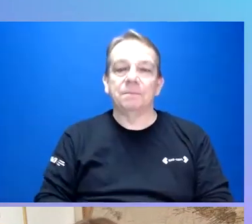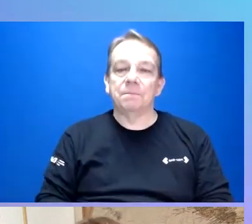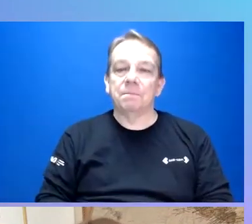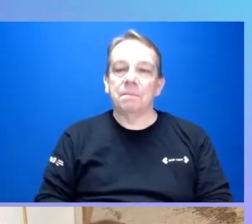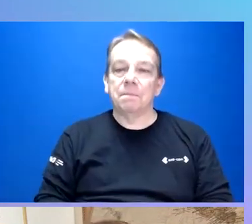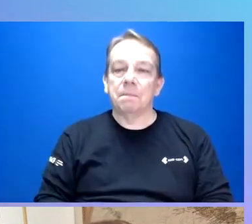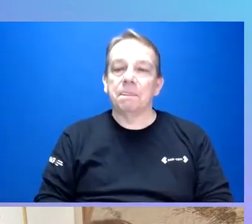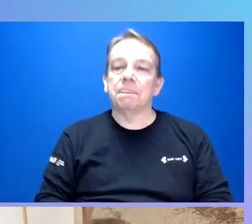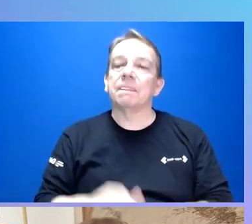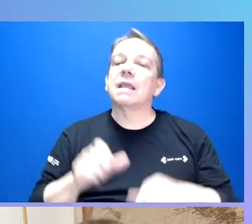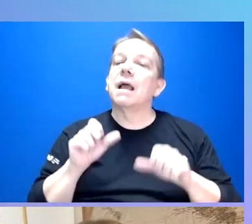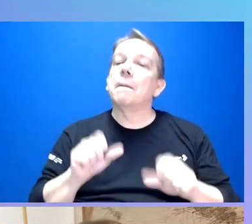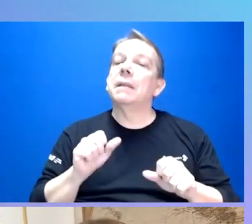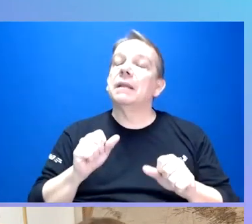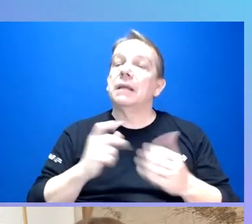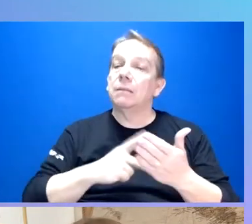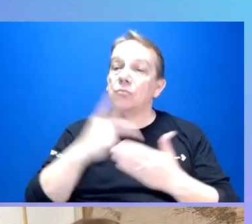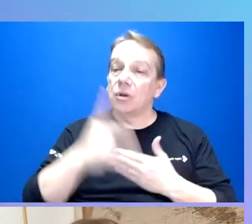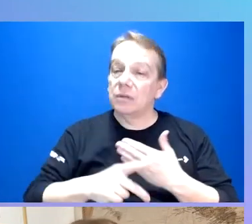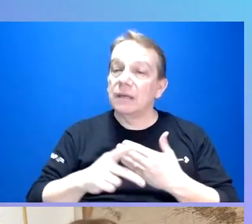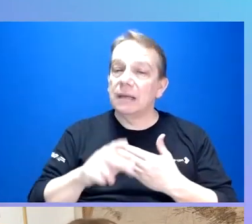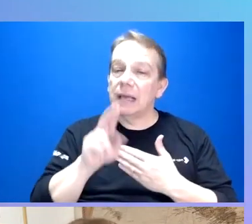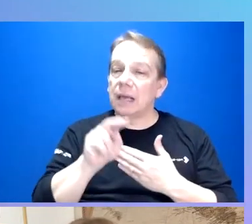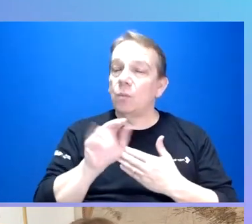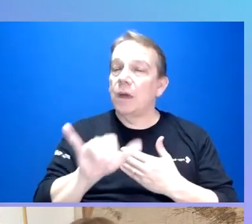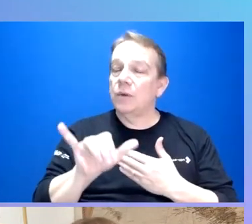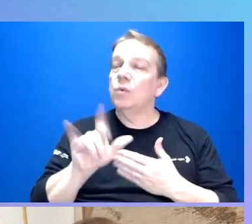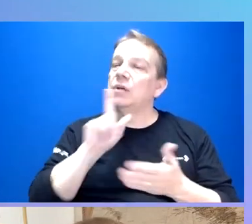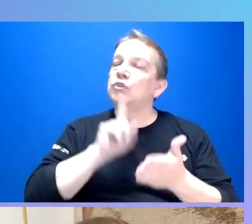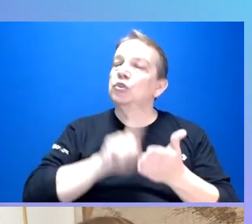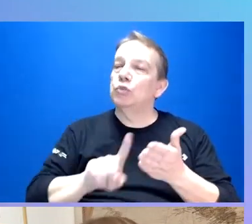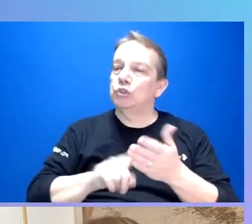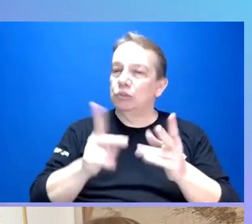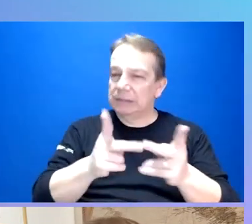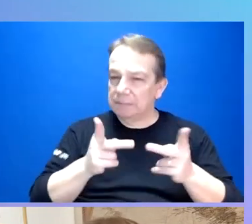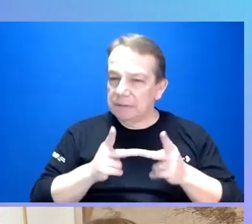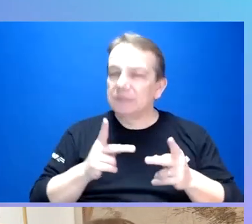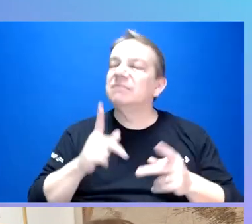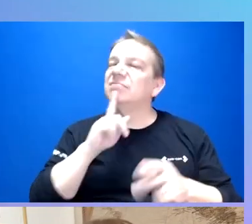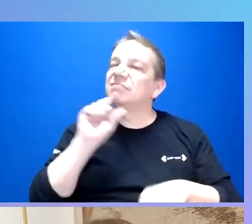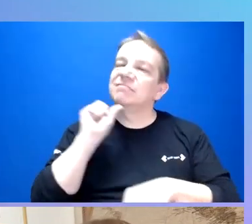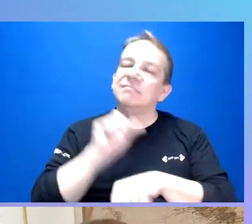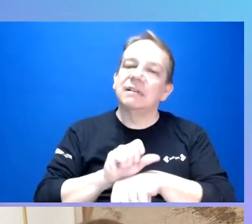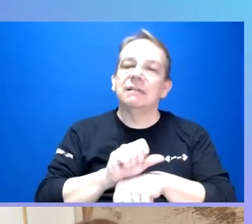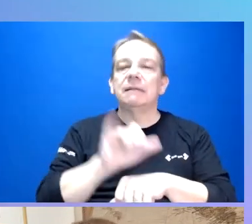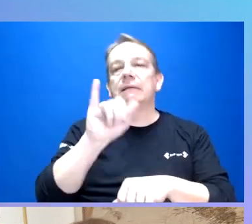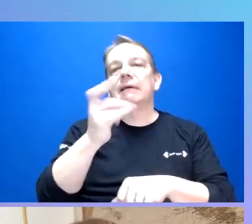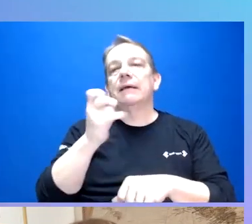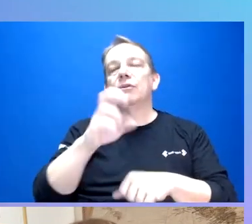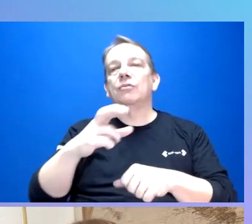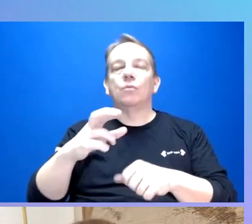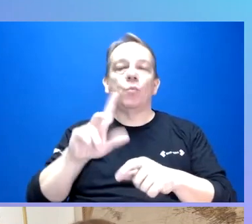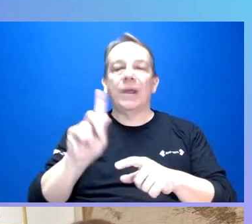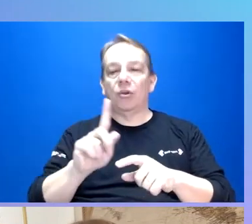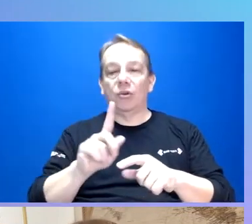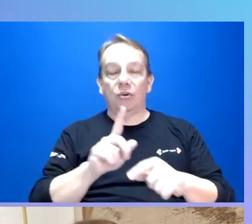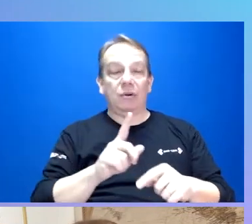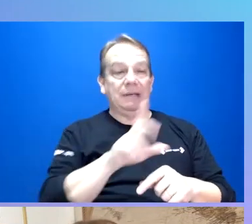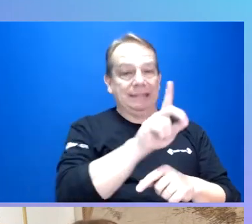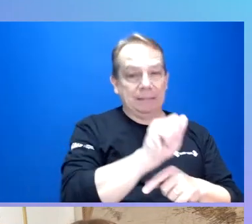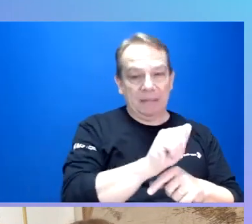So the Ability Project at NYU is a research space. It's dedicated to the intersection of disability